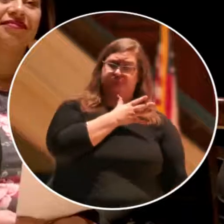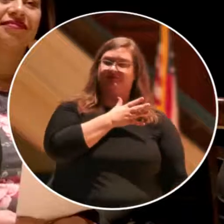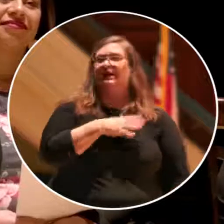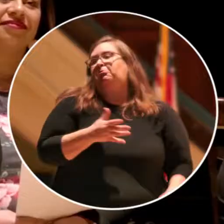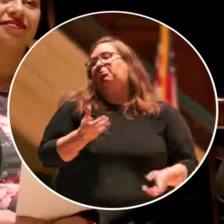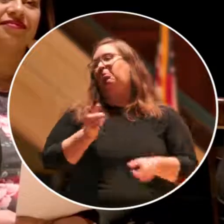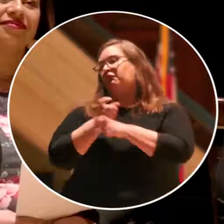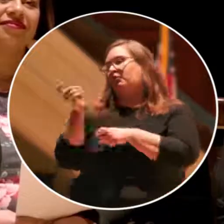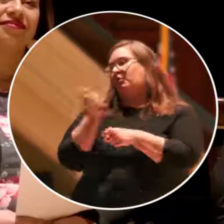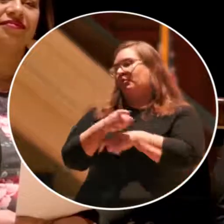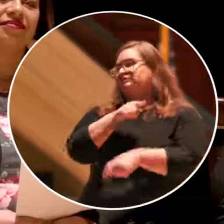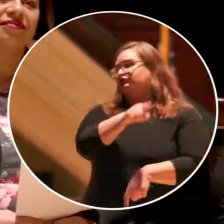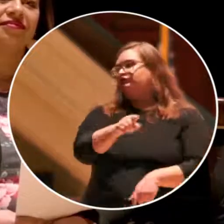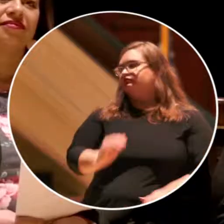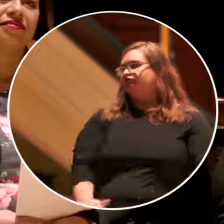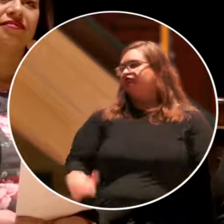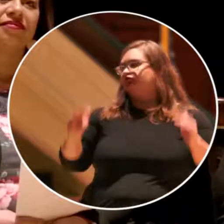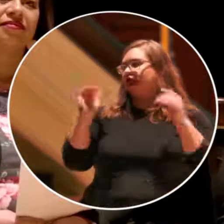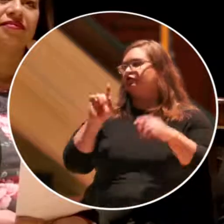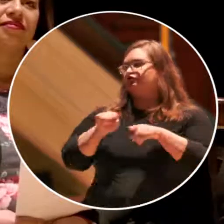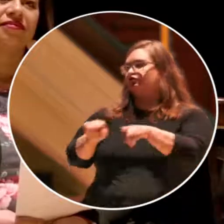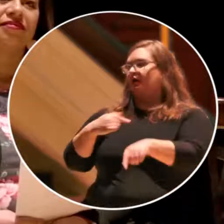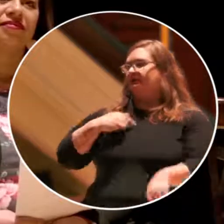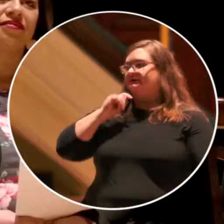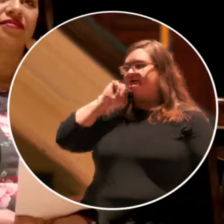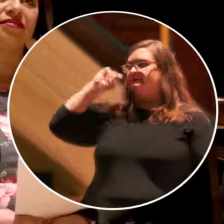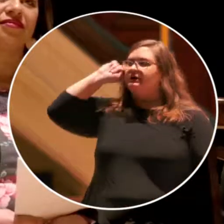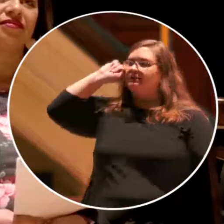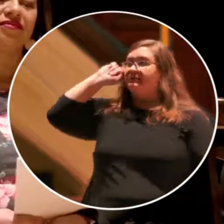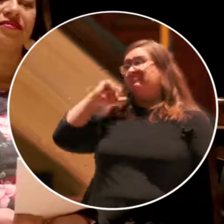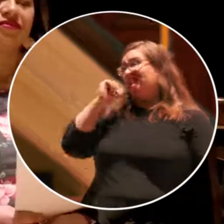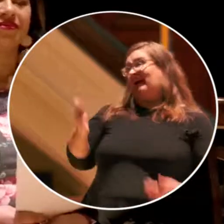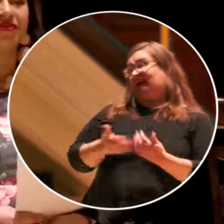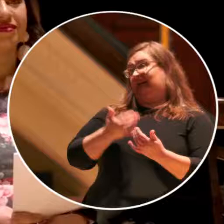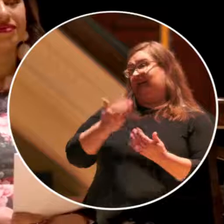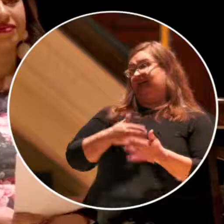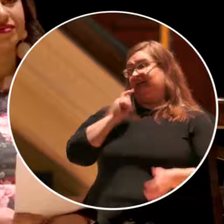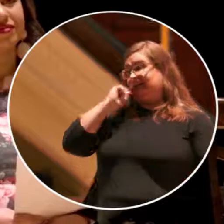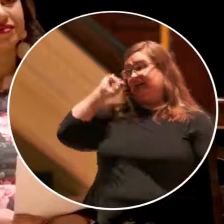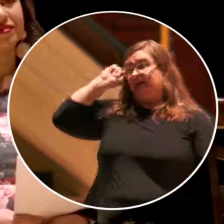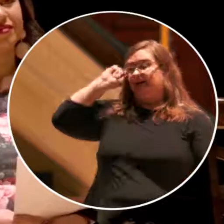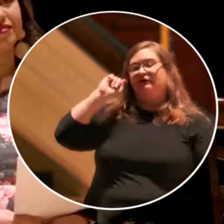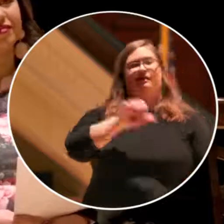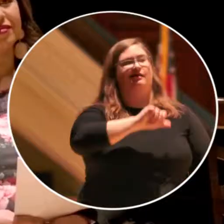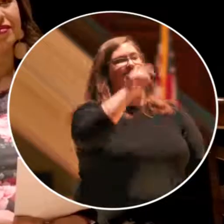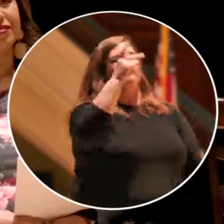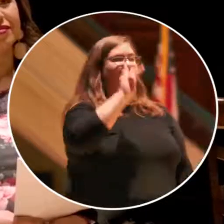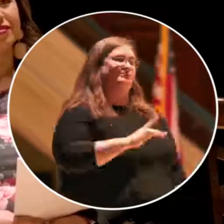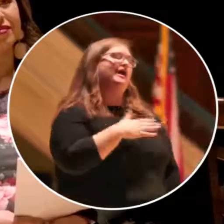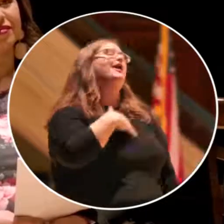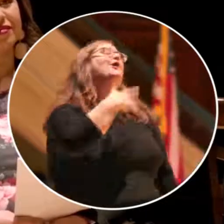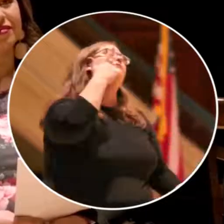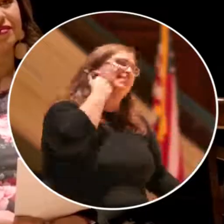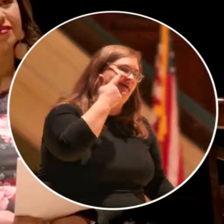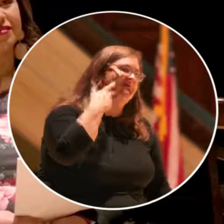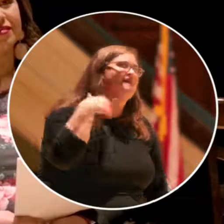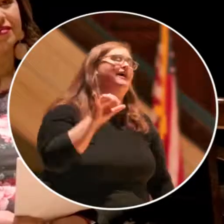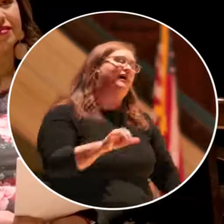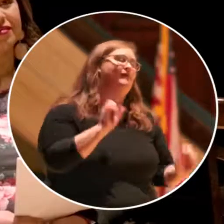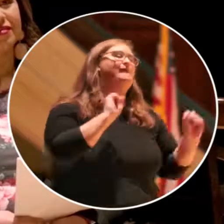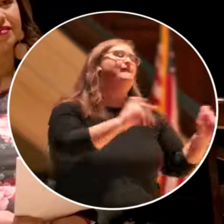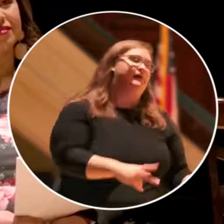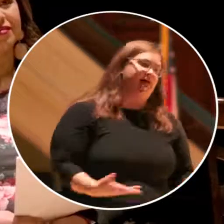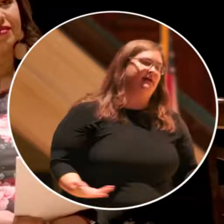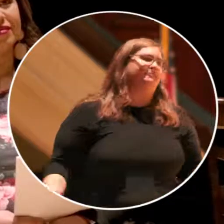And I would joke, "Well, she raised me as a teenager, and I wasn't an easy teenager." And the other person would laugh, and we'd all continue to the next formality